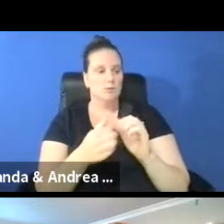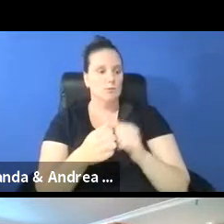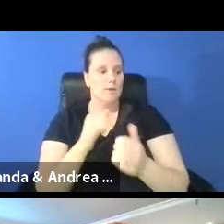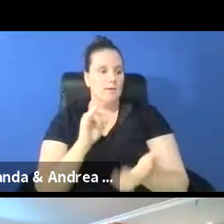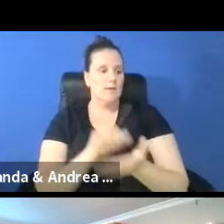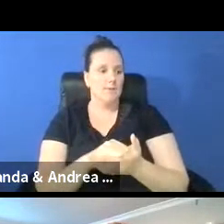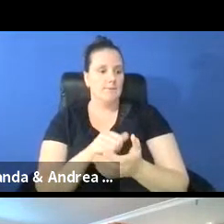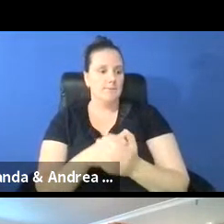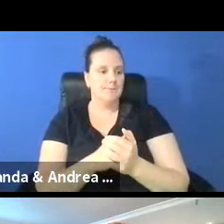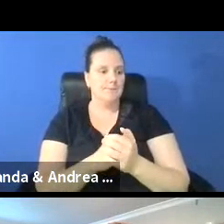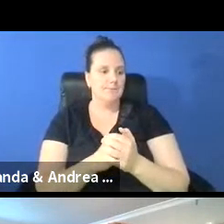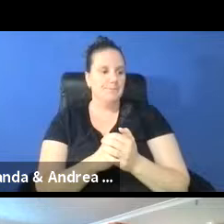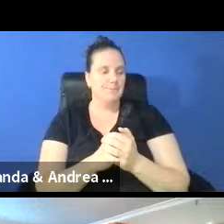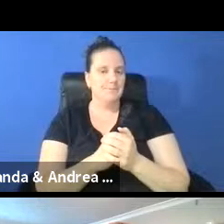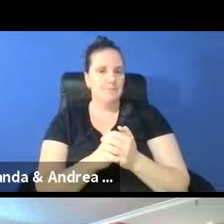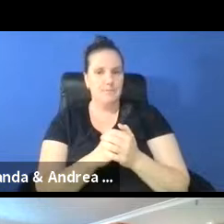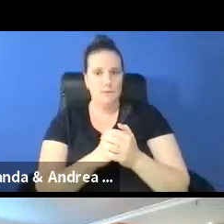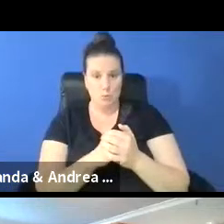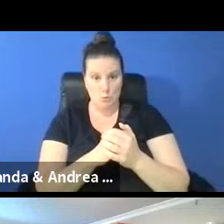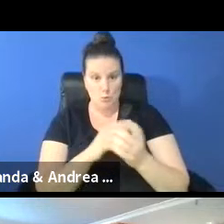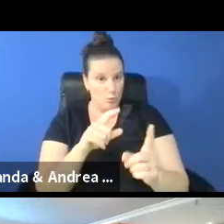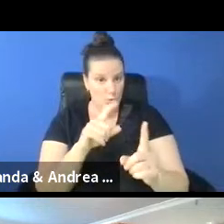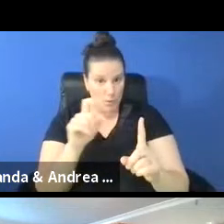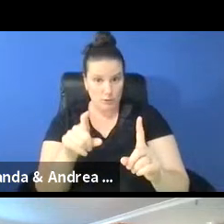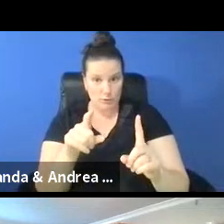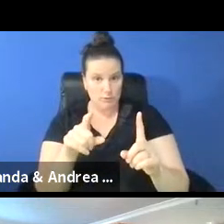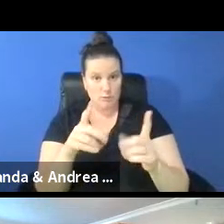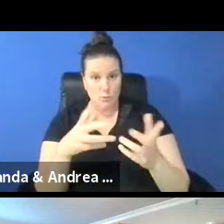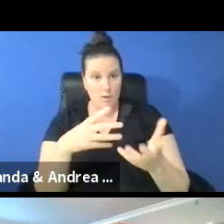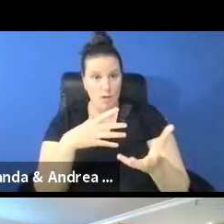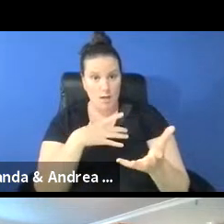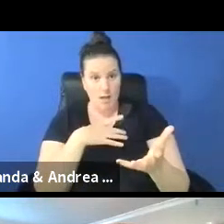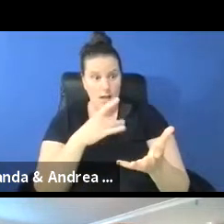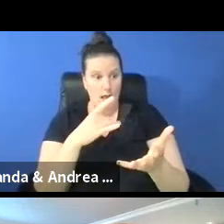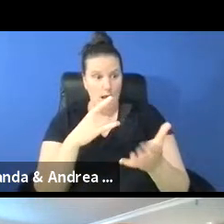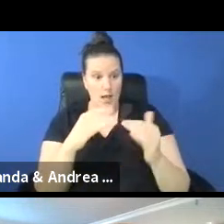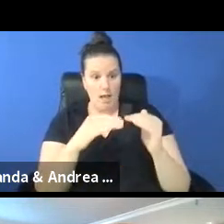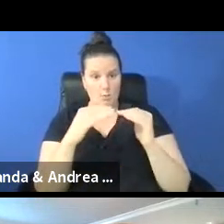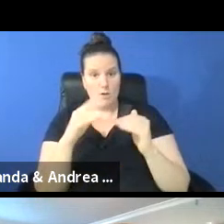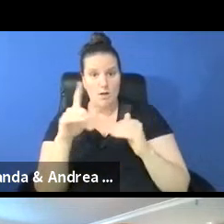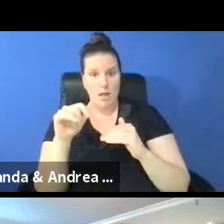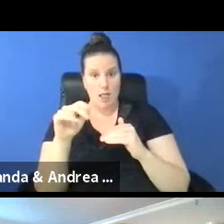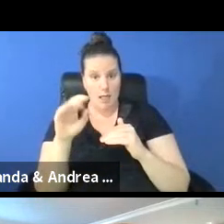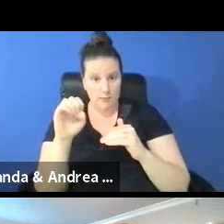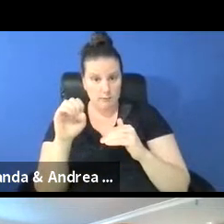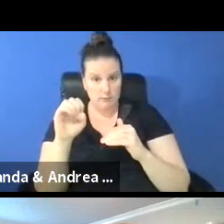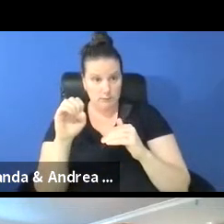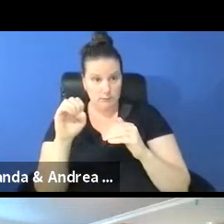And then how will, to the question of how will we like the equity lens used,